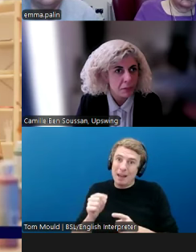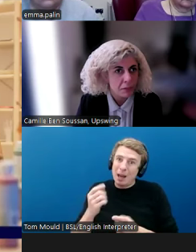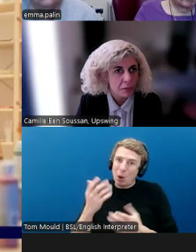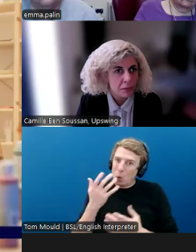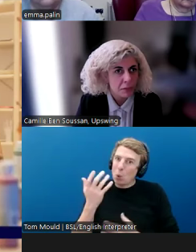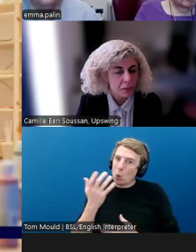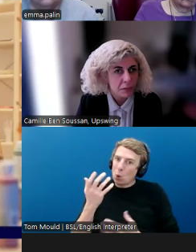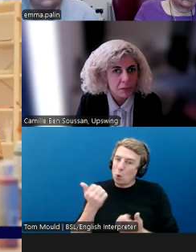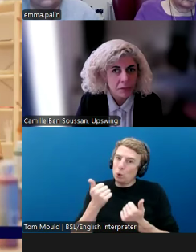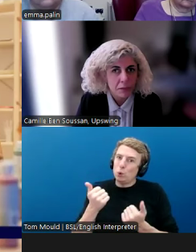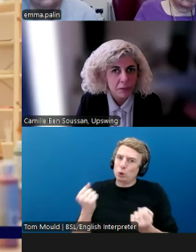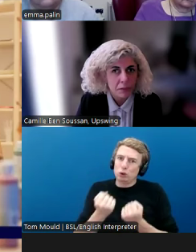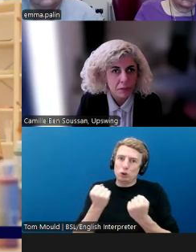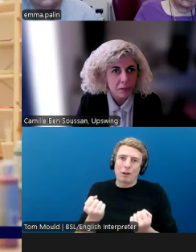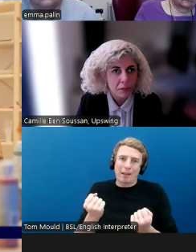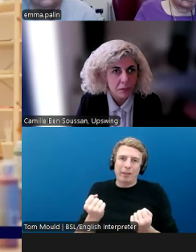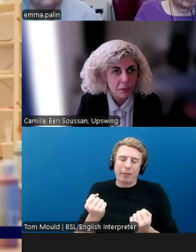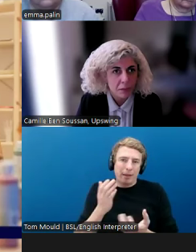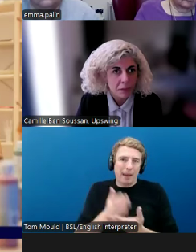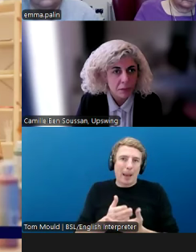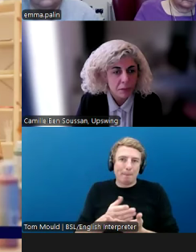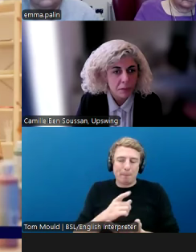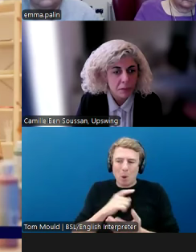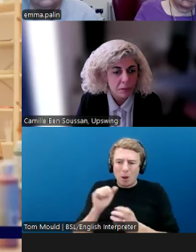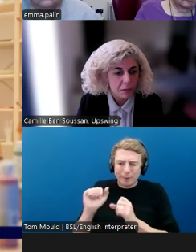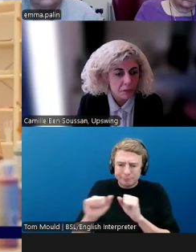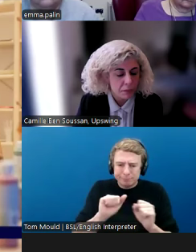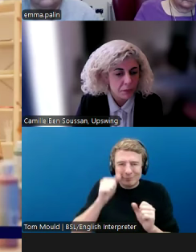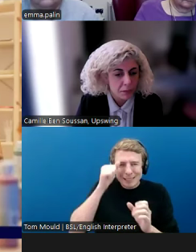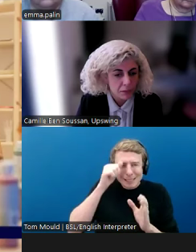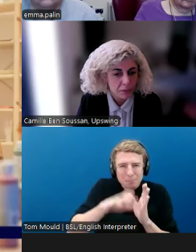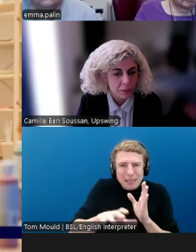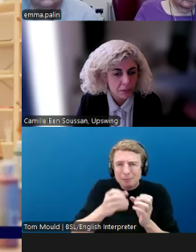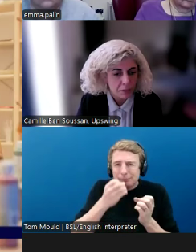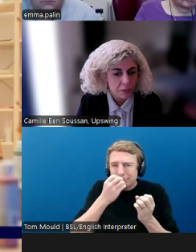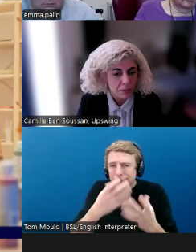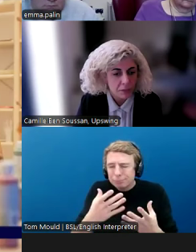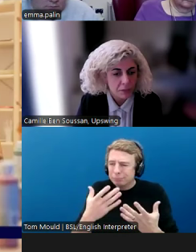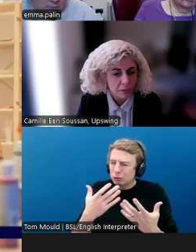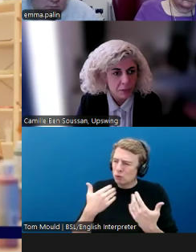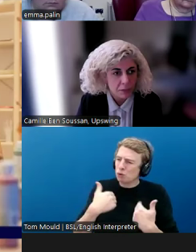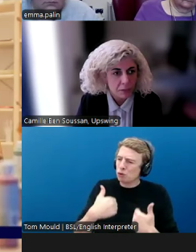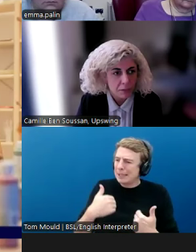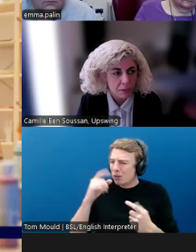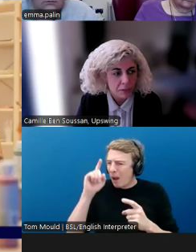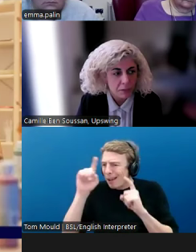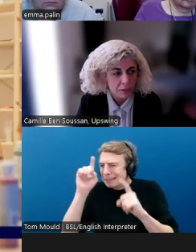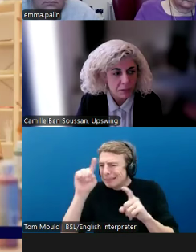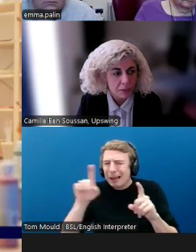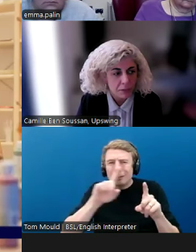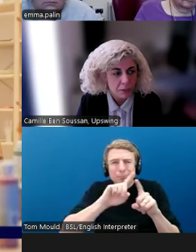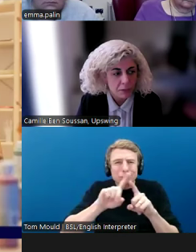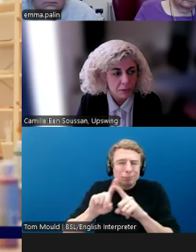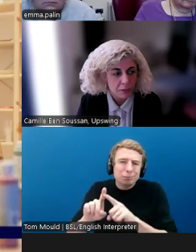That's absolutely, it brings rich experiences and ideas around creativity. But it can also mean that, there's lots